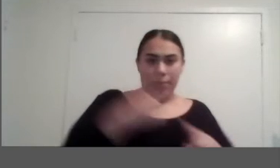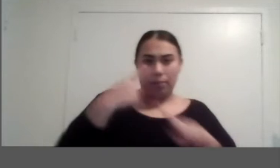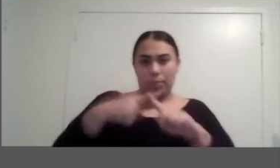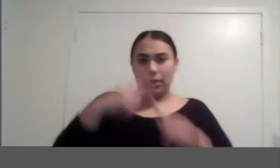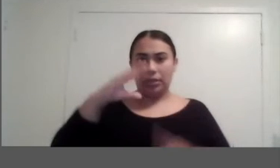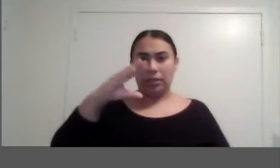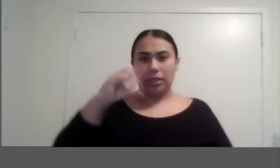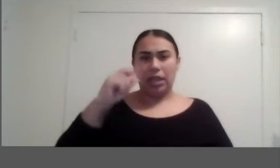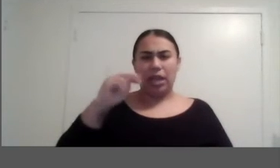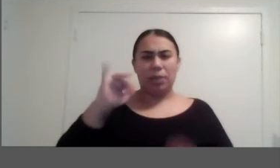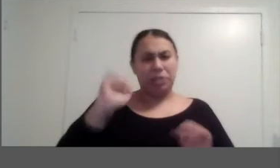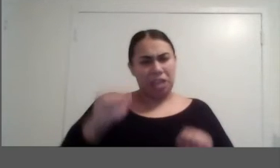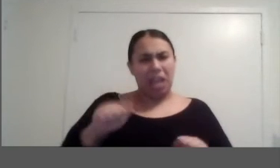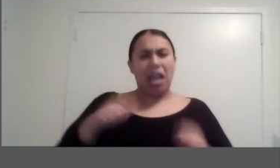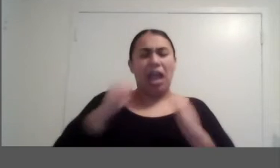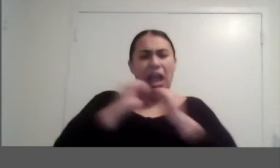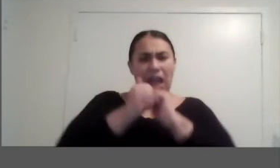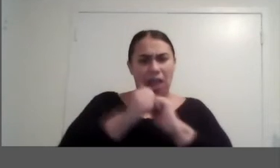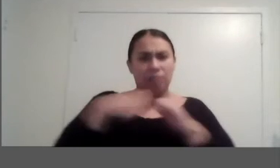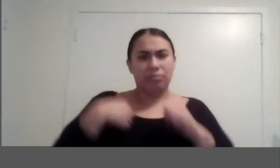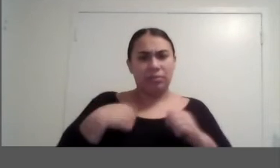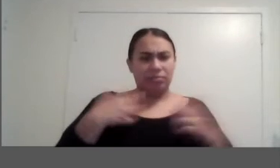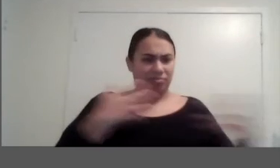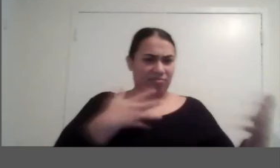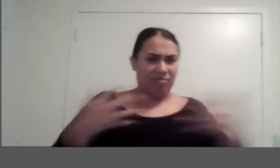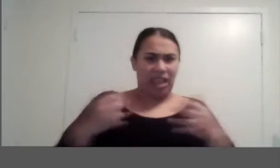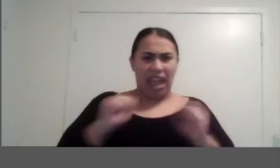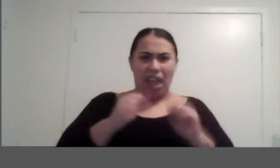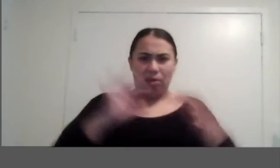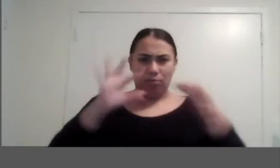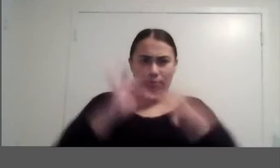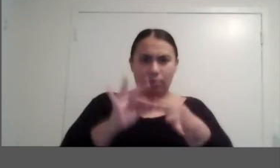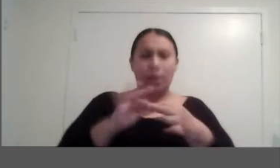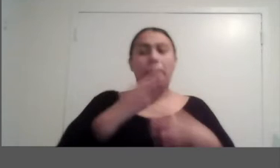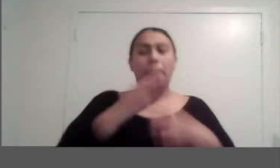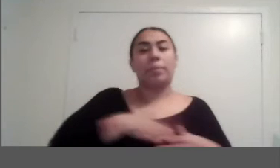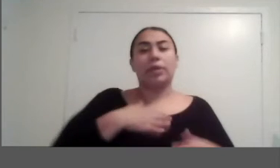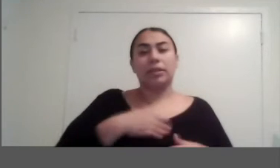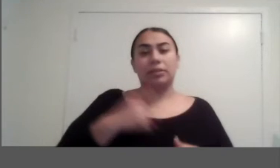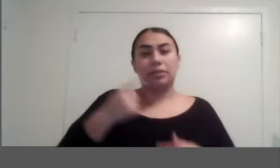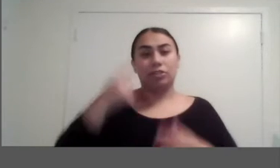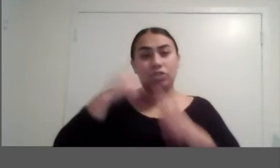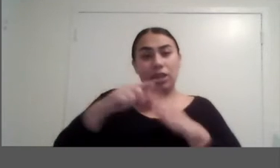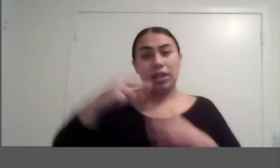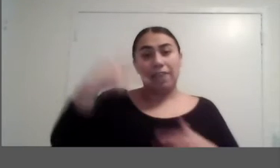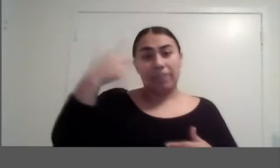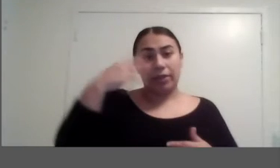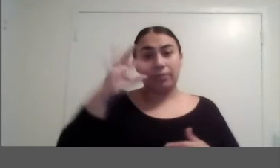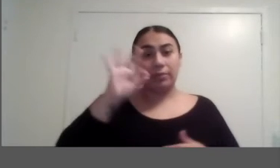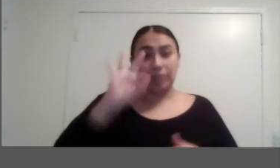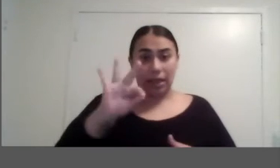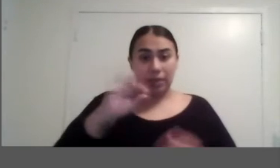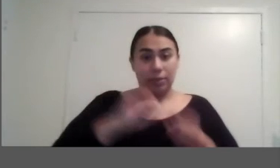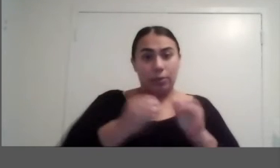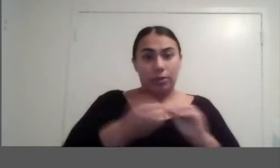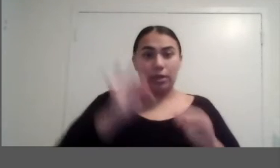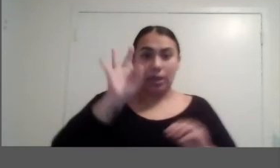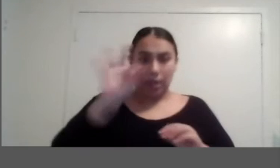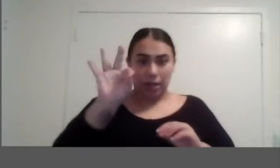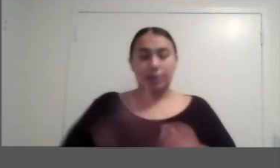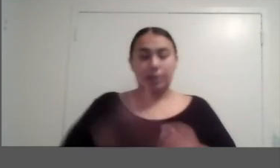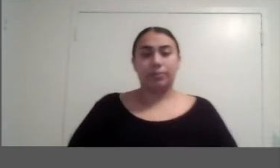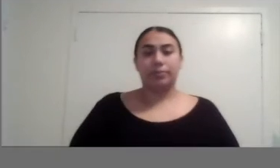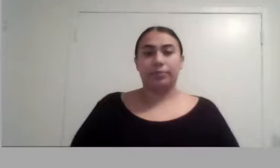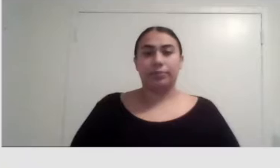medical cannabis, please check out episode 9, where we go deeper into how medical cannabis may help our sleep and